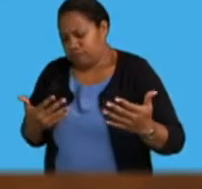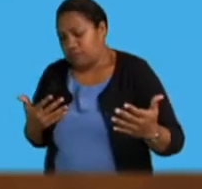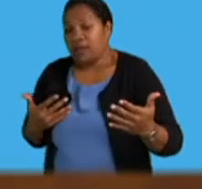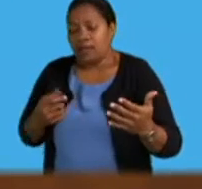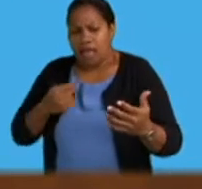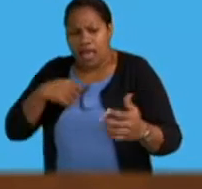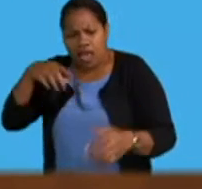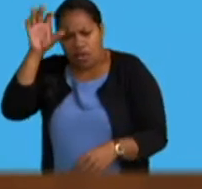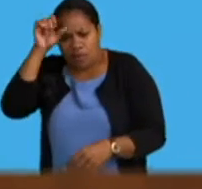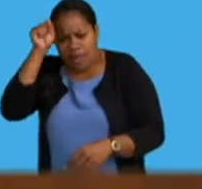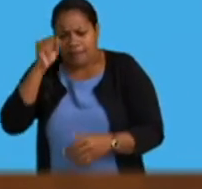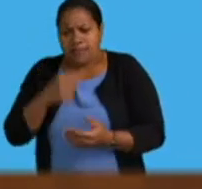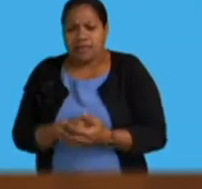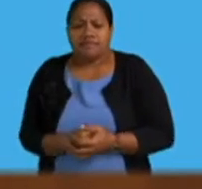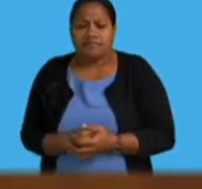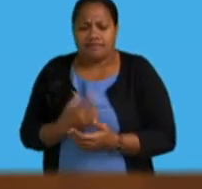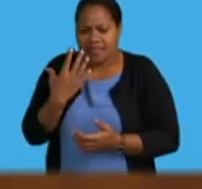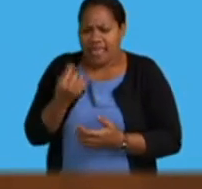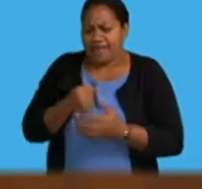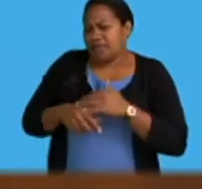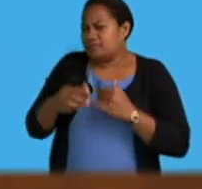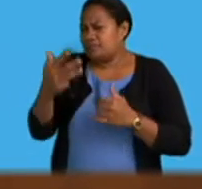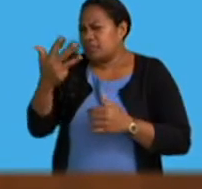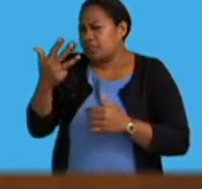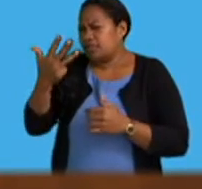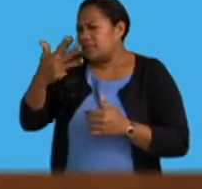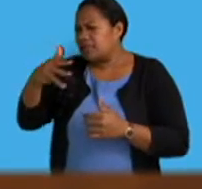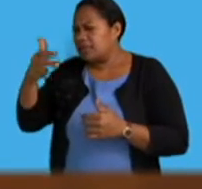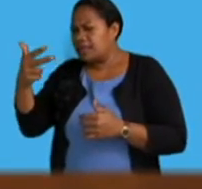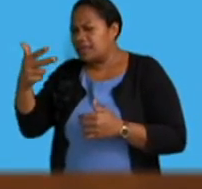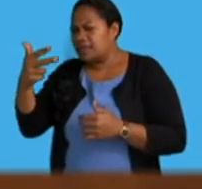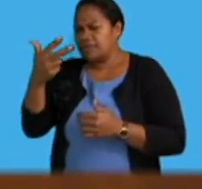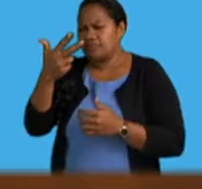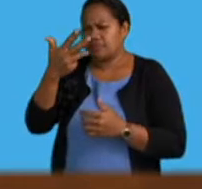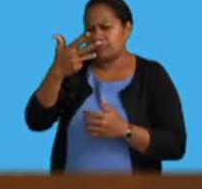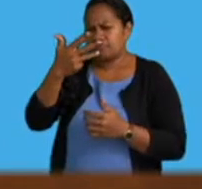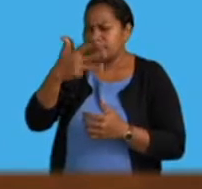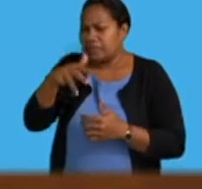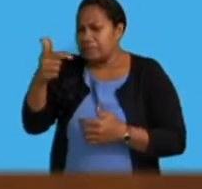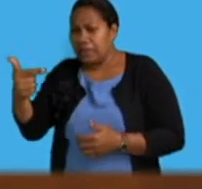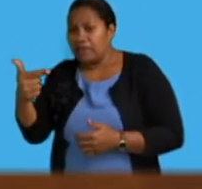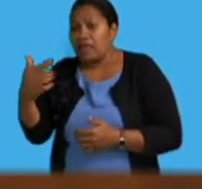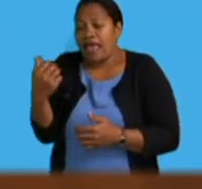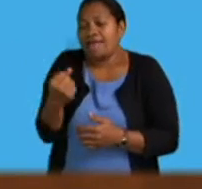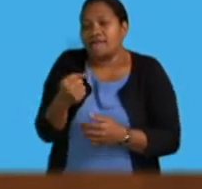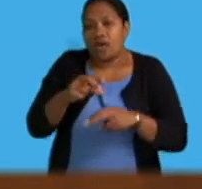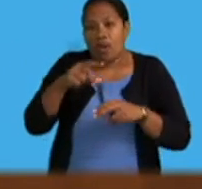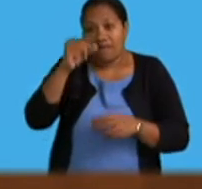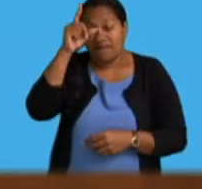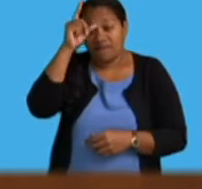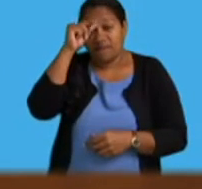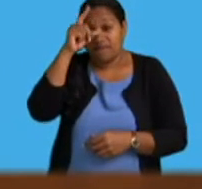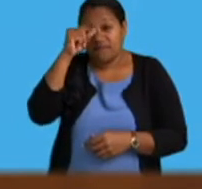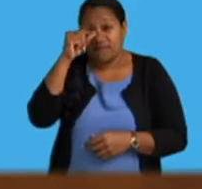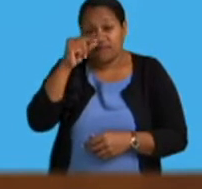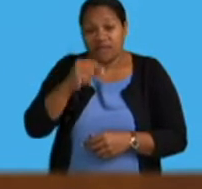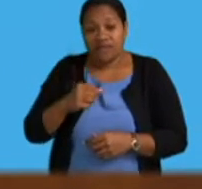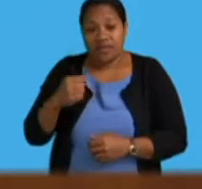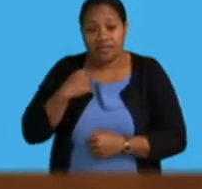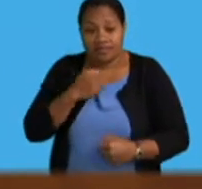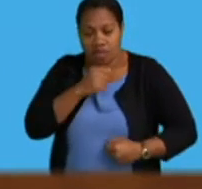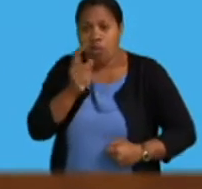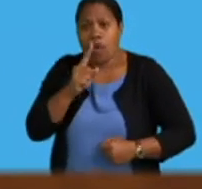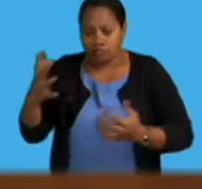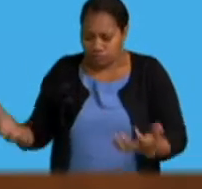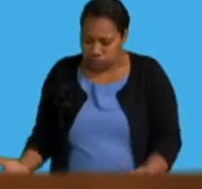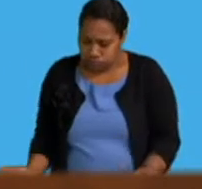in Ghana in 1997, 1998, where I saw a picture, a photograph of a Fijian trooper carrying the body of